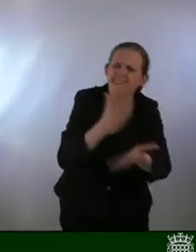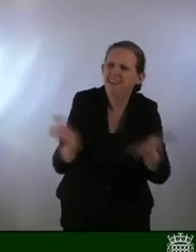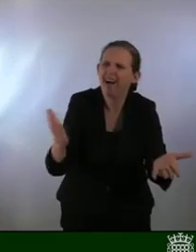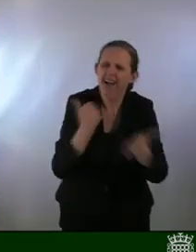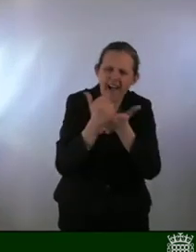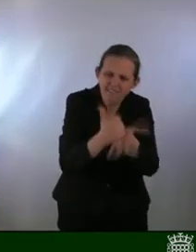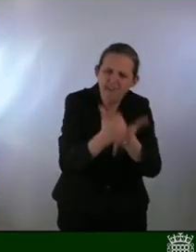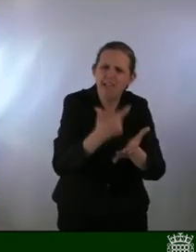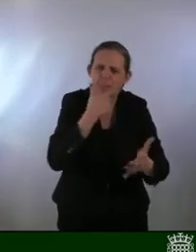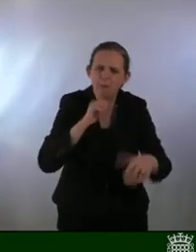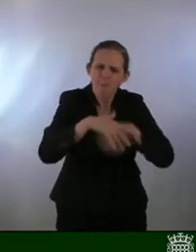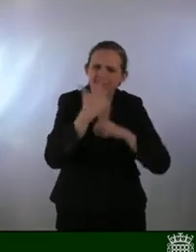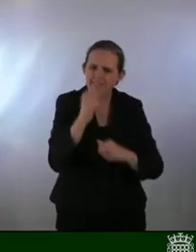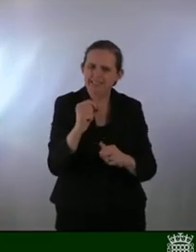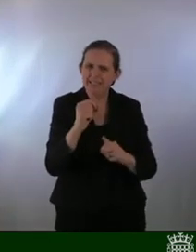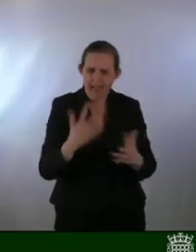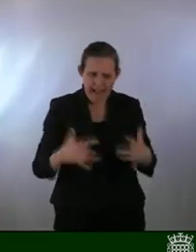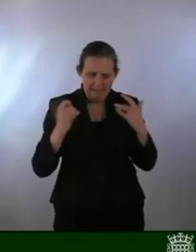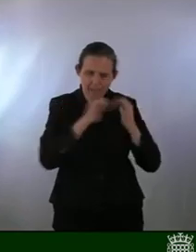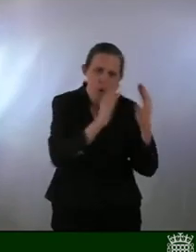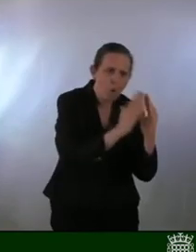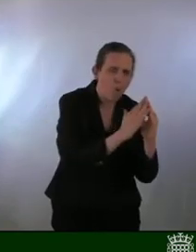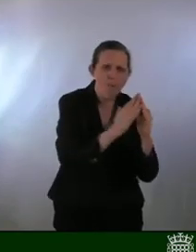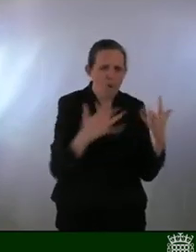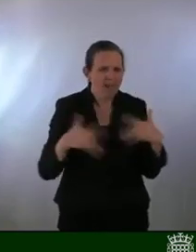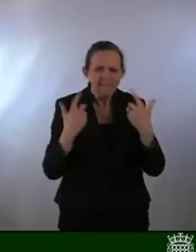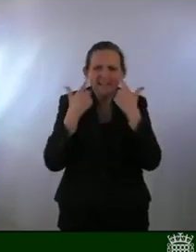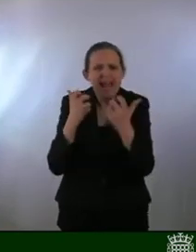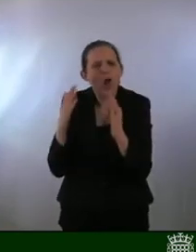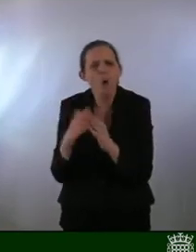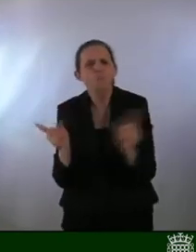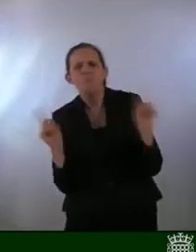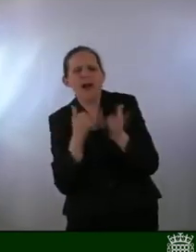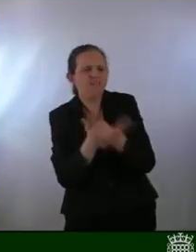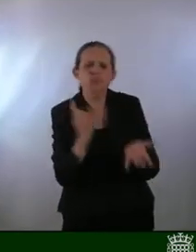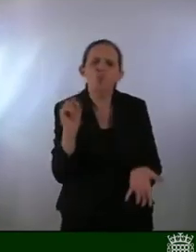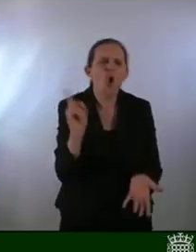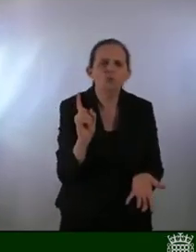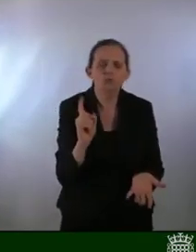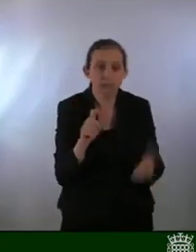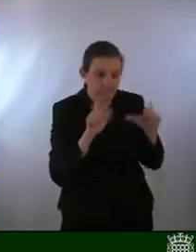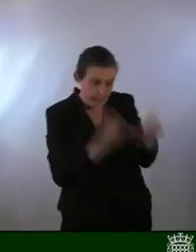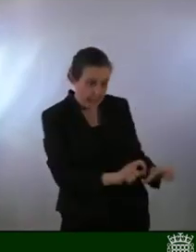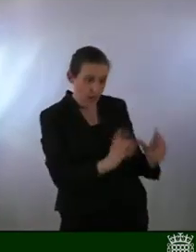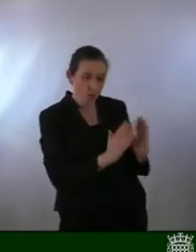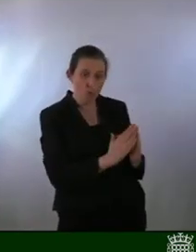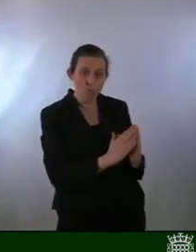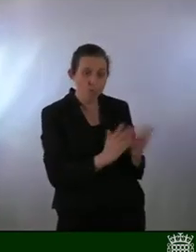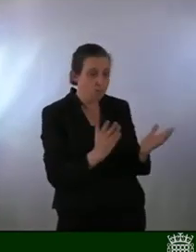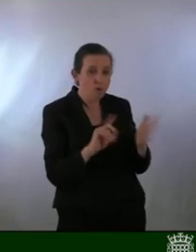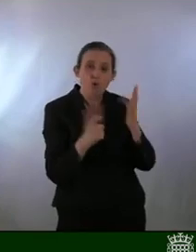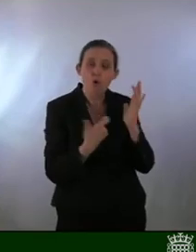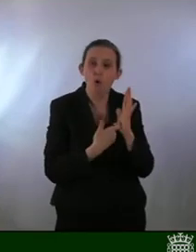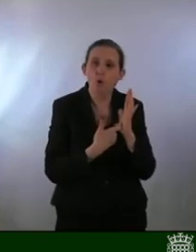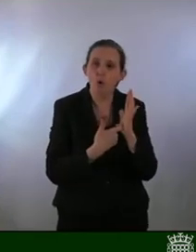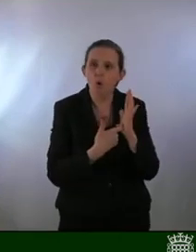who live in their own homes or live in care homes? Exactly. Are they meant to be staying at home, or are they simply meant